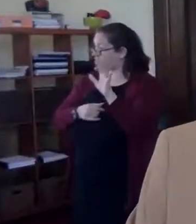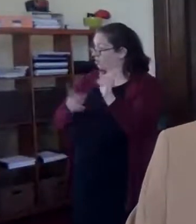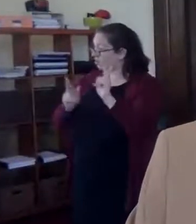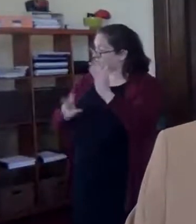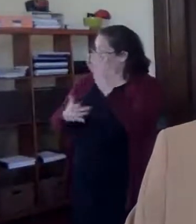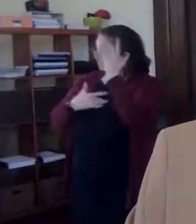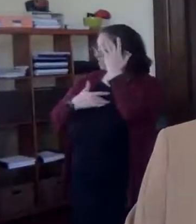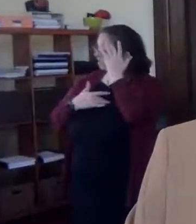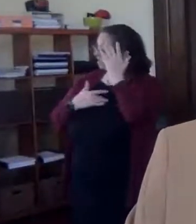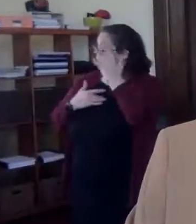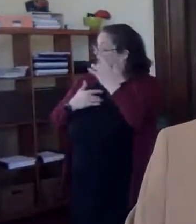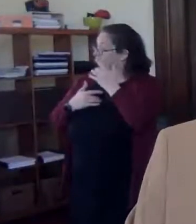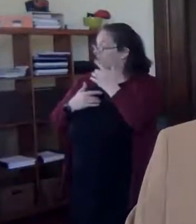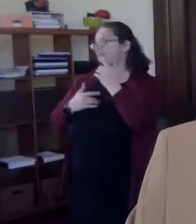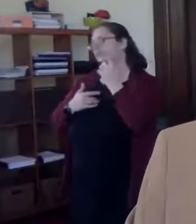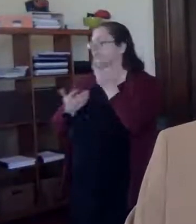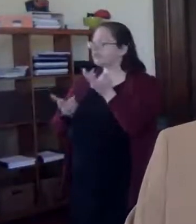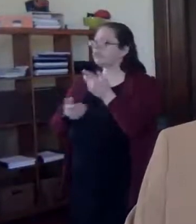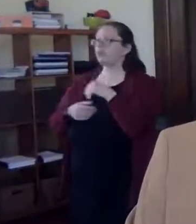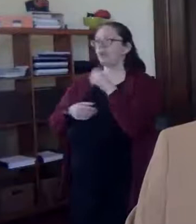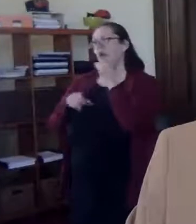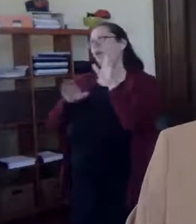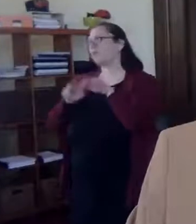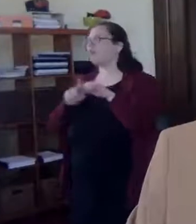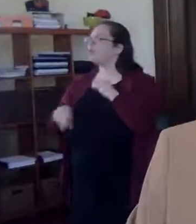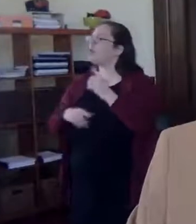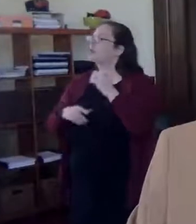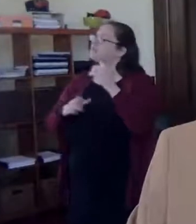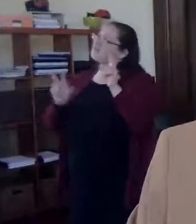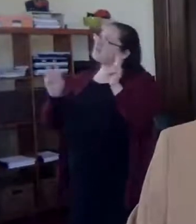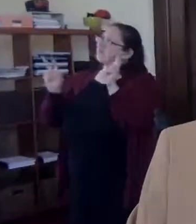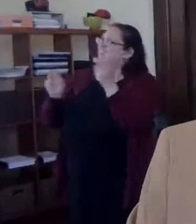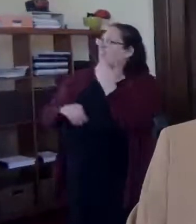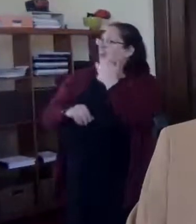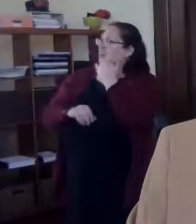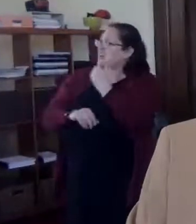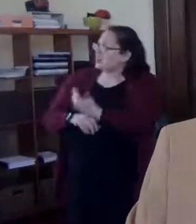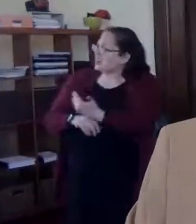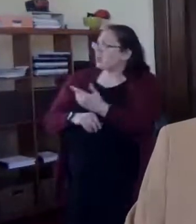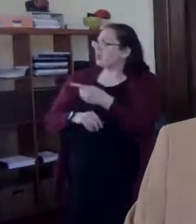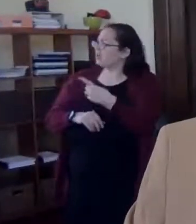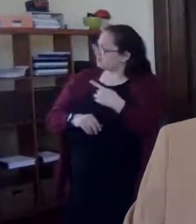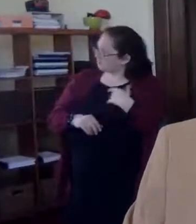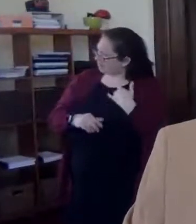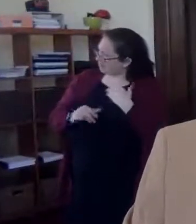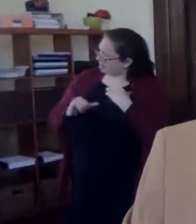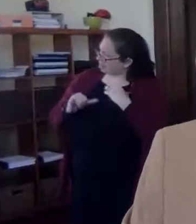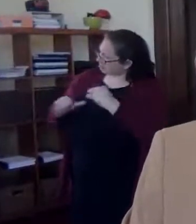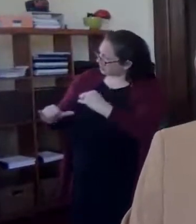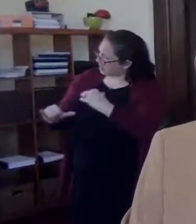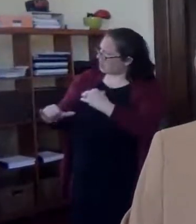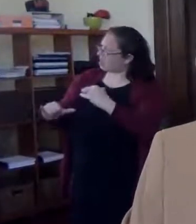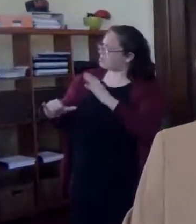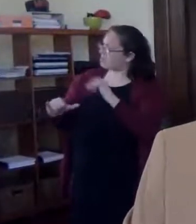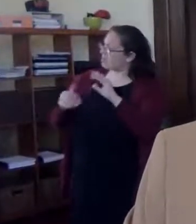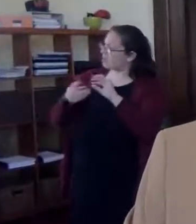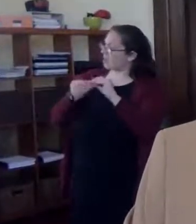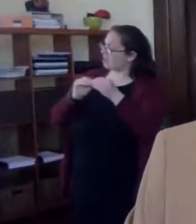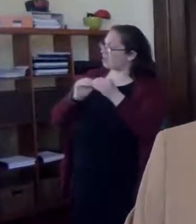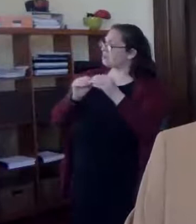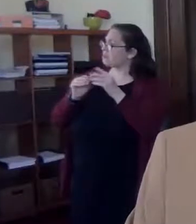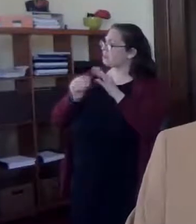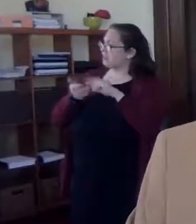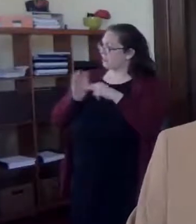of good place to be given the circumstances. Do you feel the same? And does that number keep us on the trajectory of